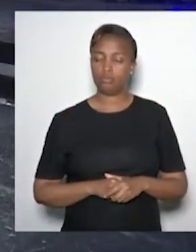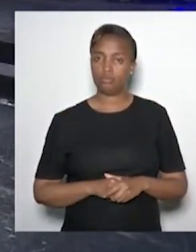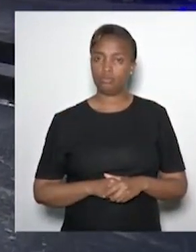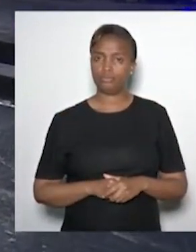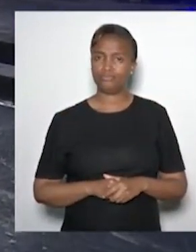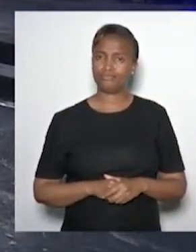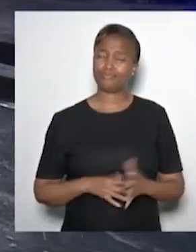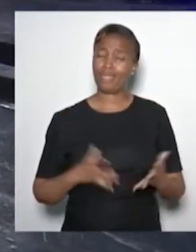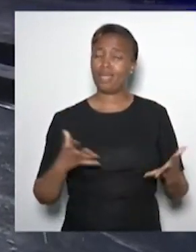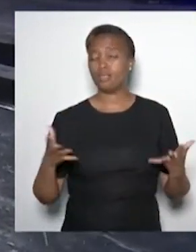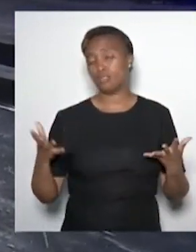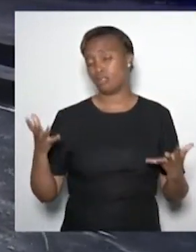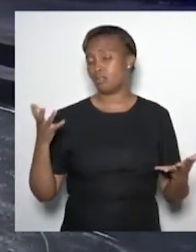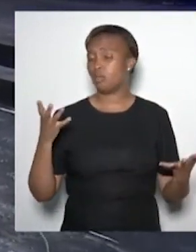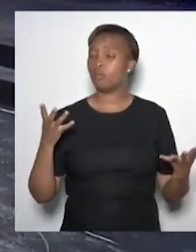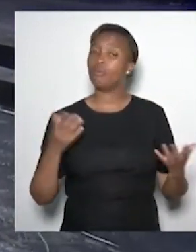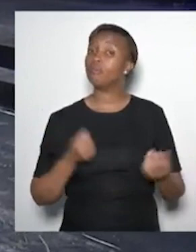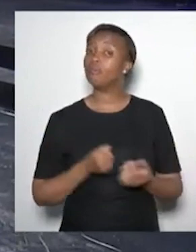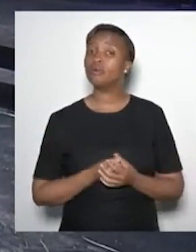So